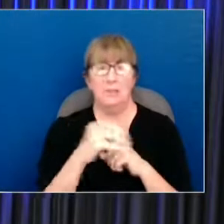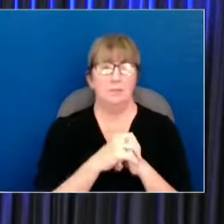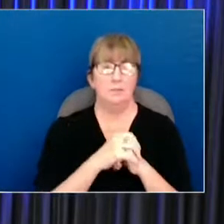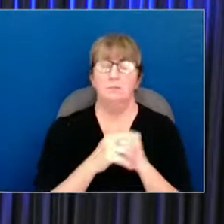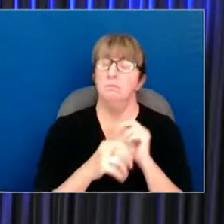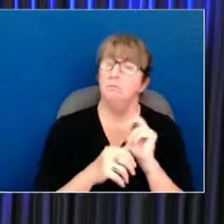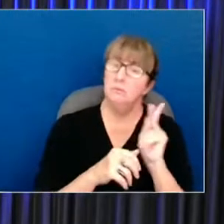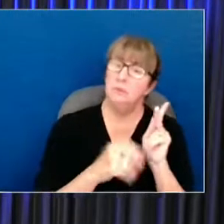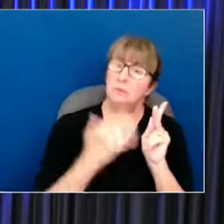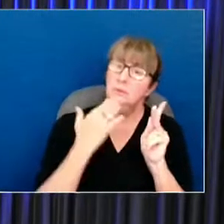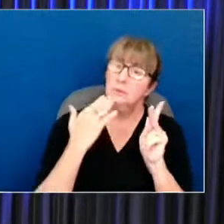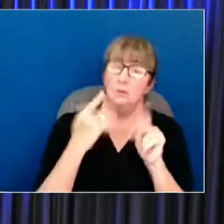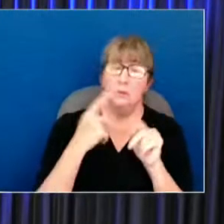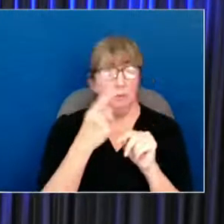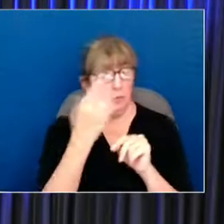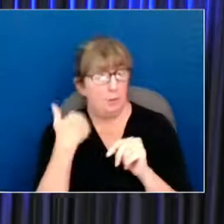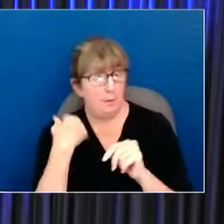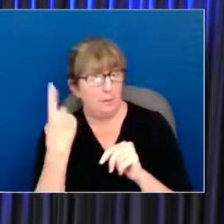have something else.